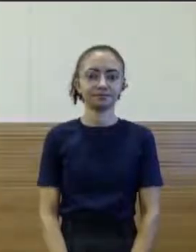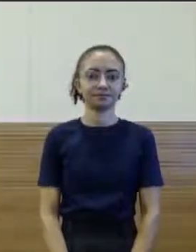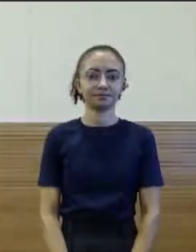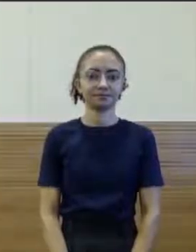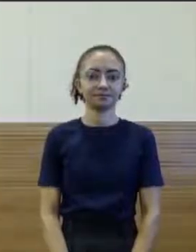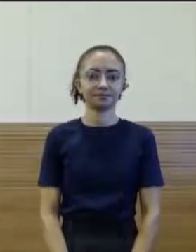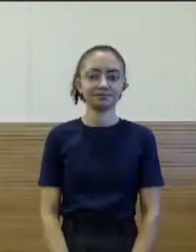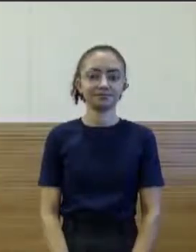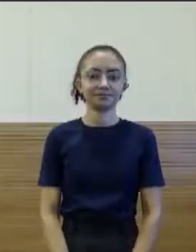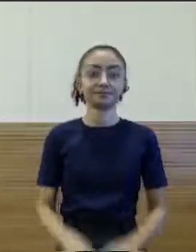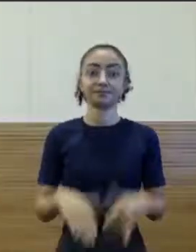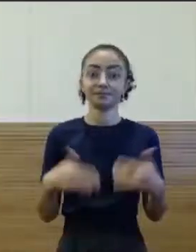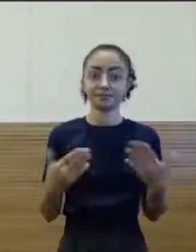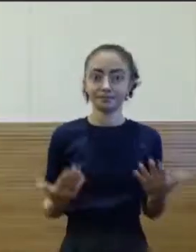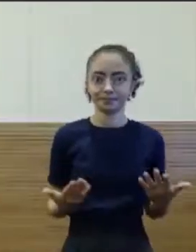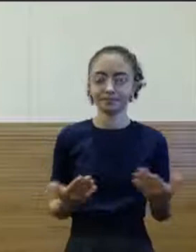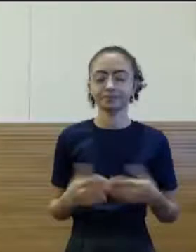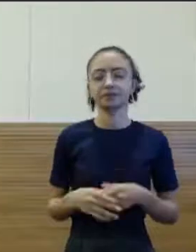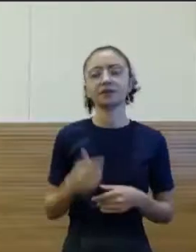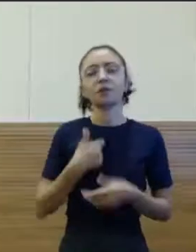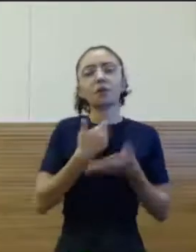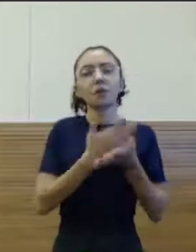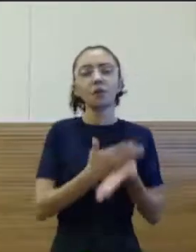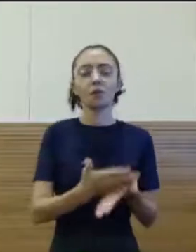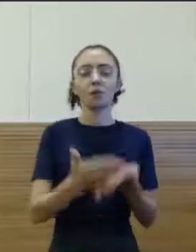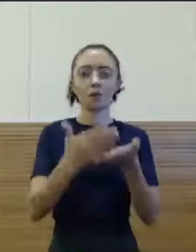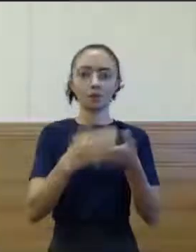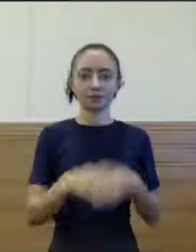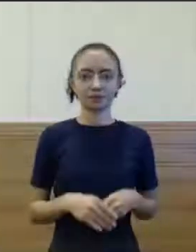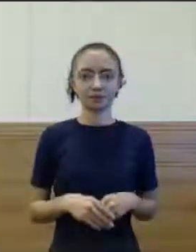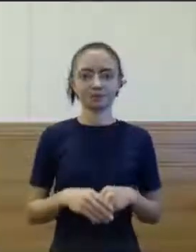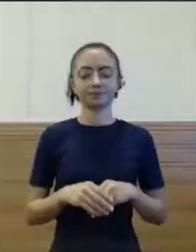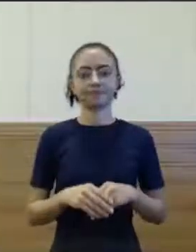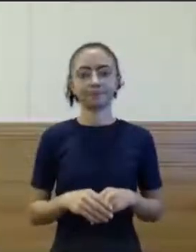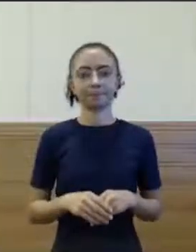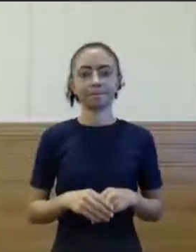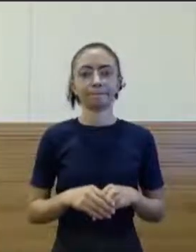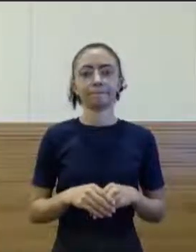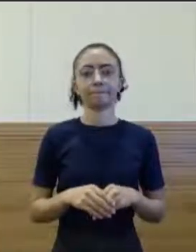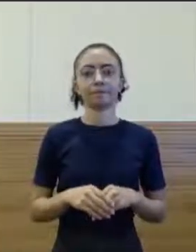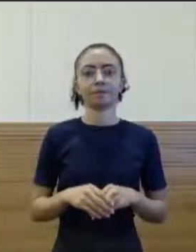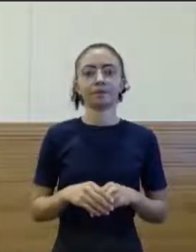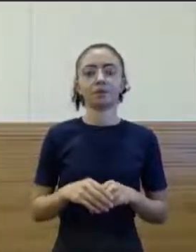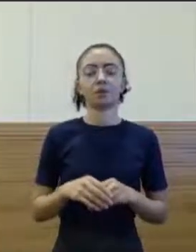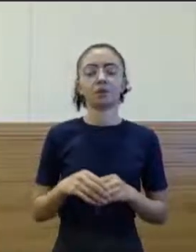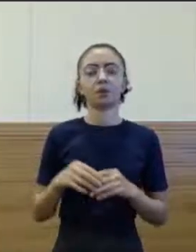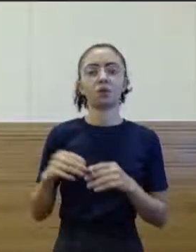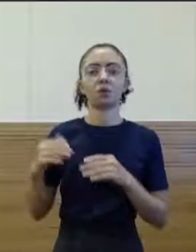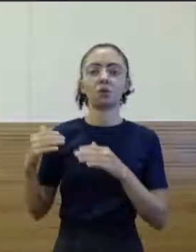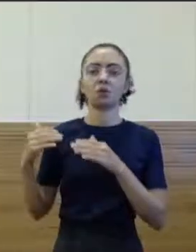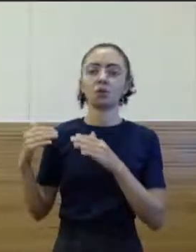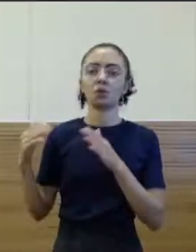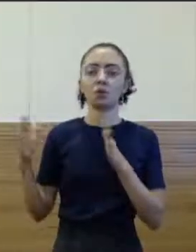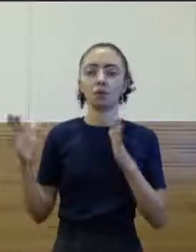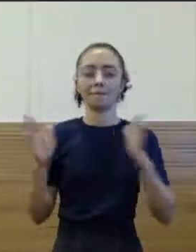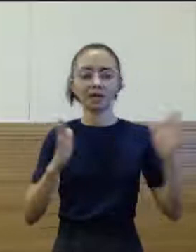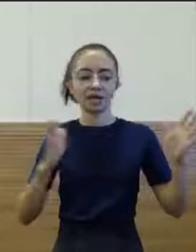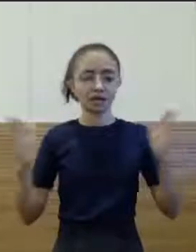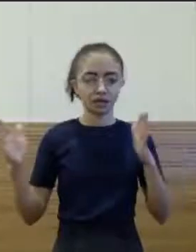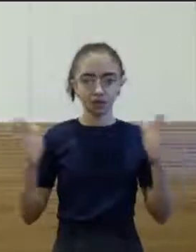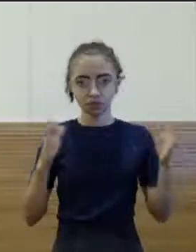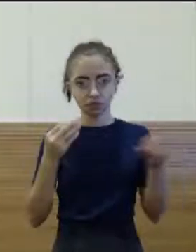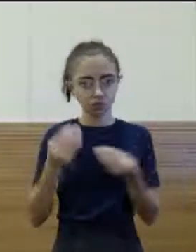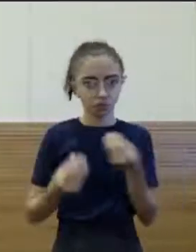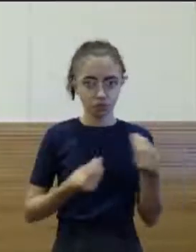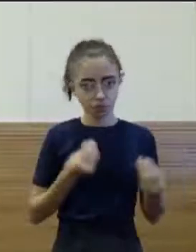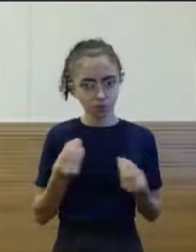Bueno, voy a empezar con el panorama I'll epidemiológico. start with an epidemiological overview of the country.